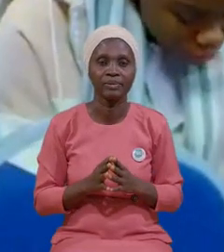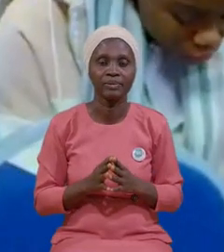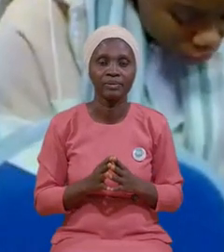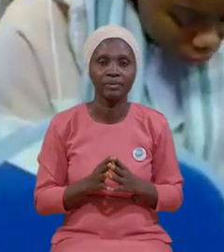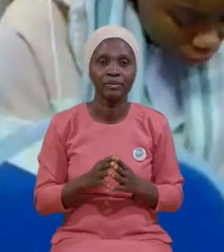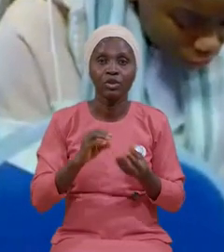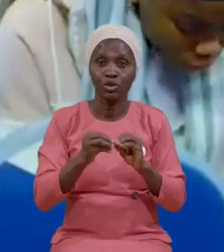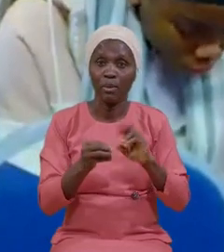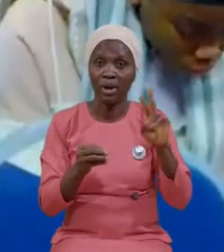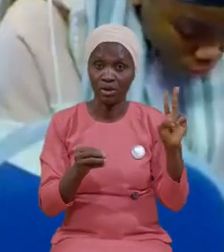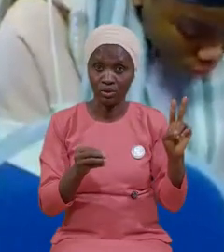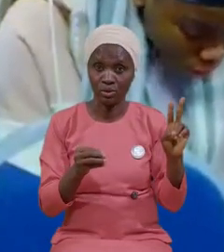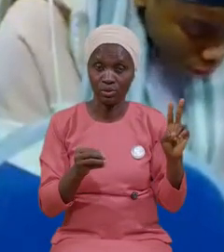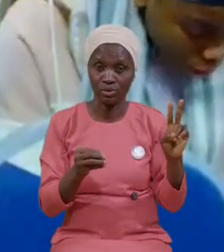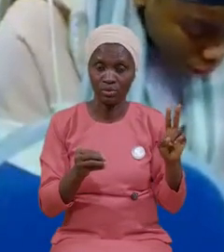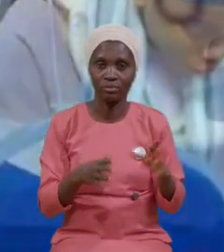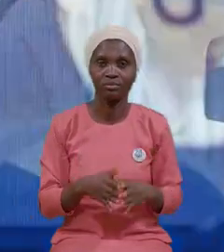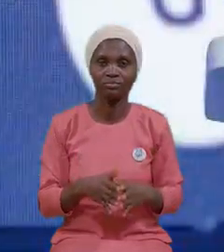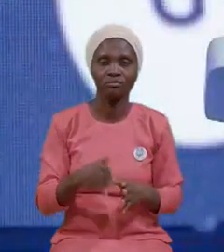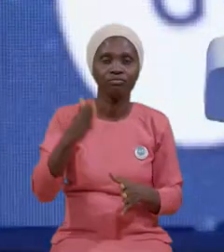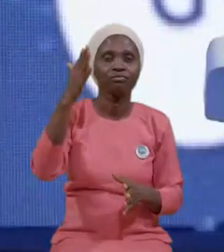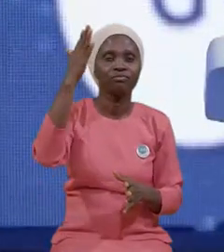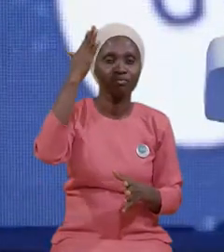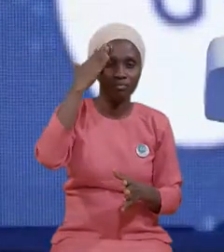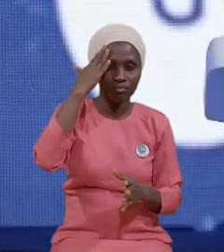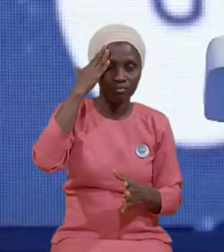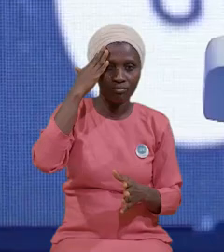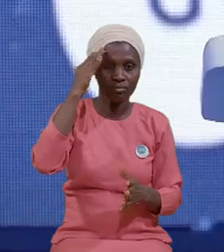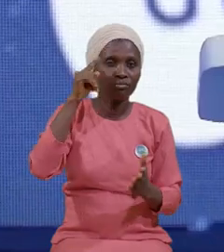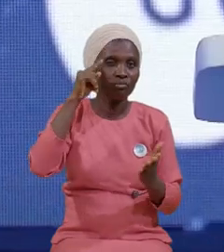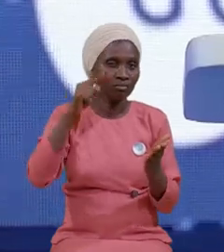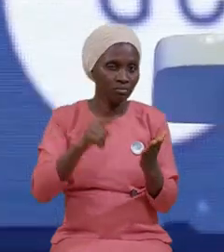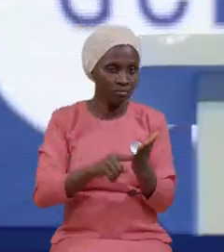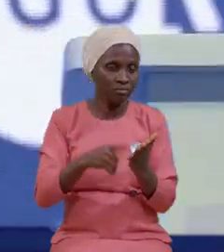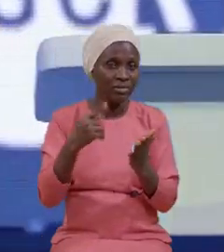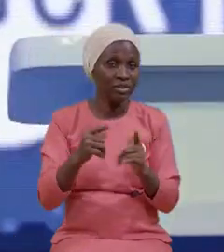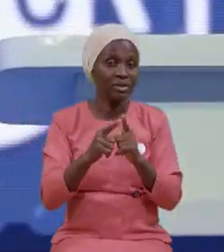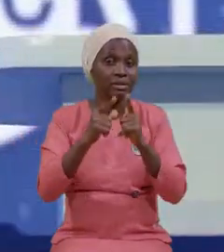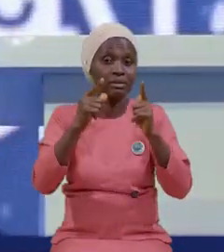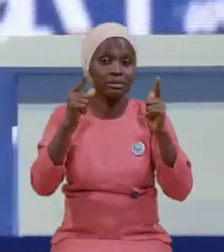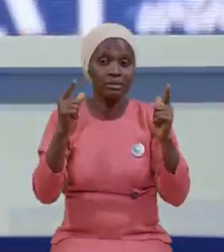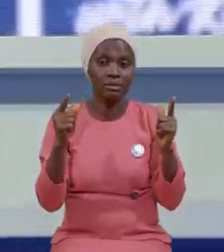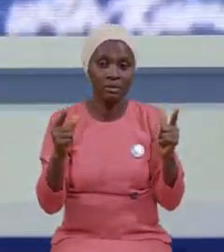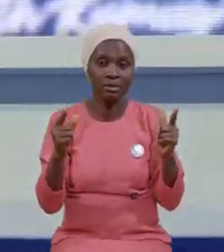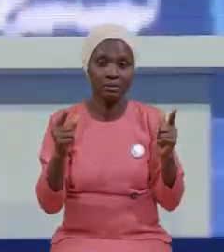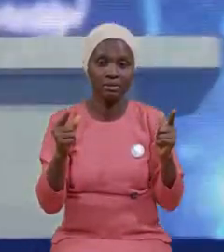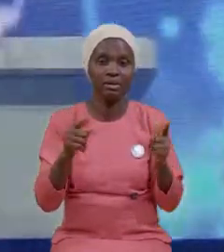Number two, acknowledging the great need of peace.